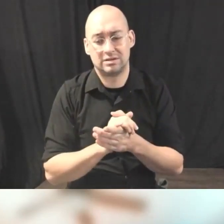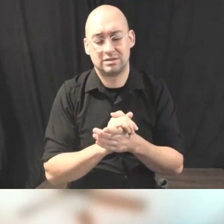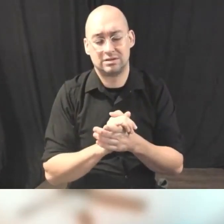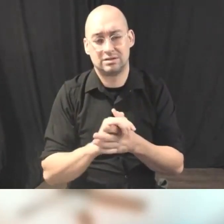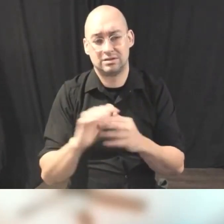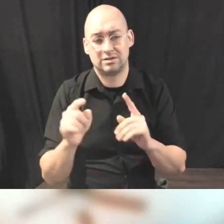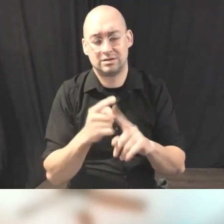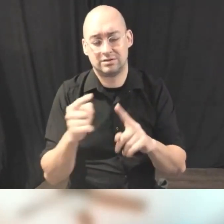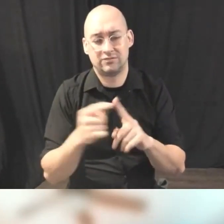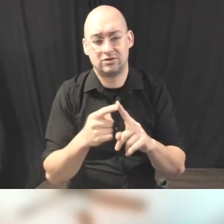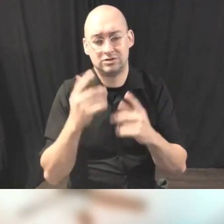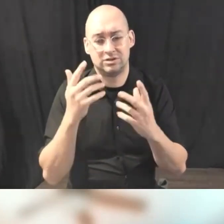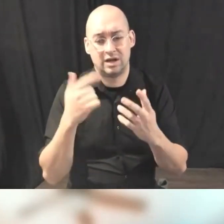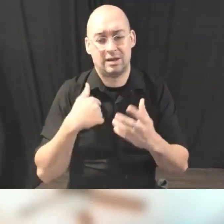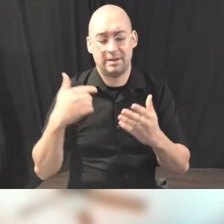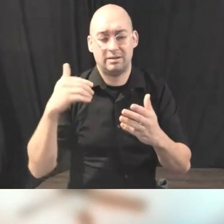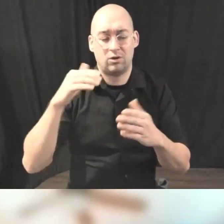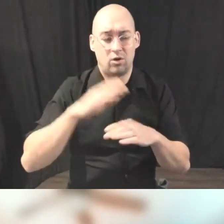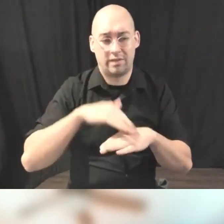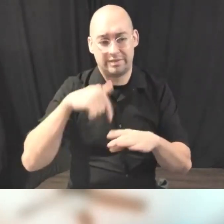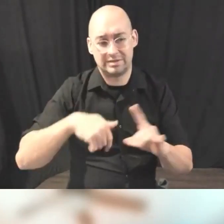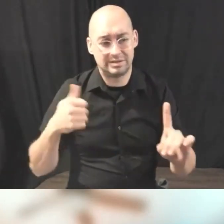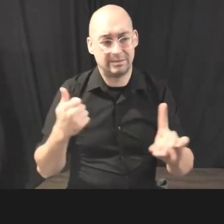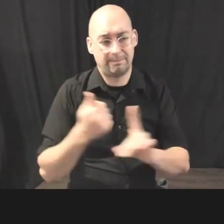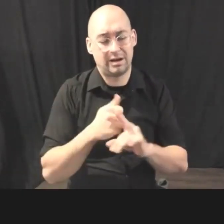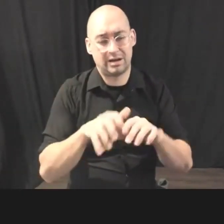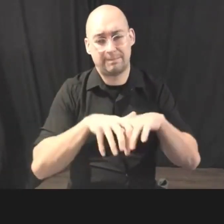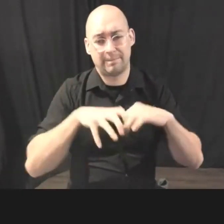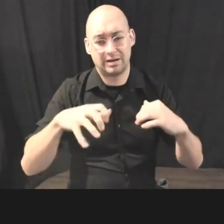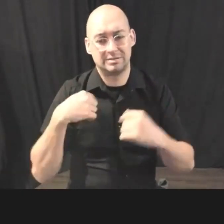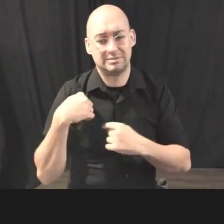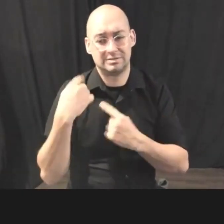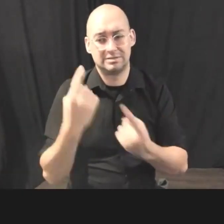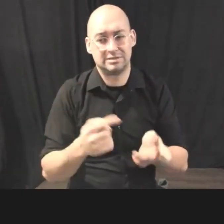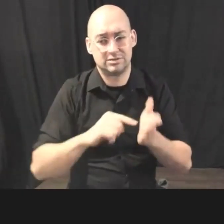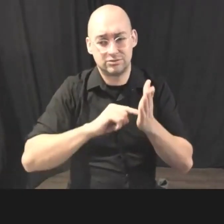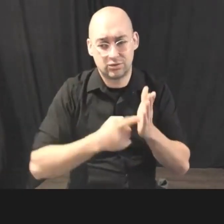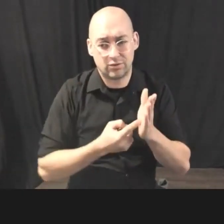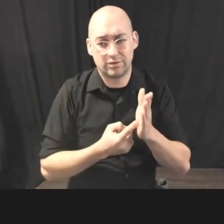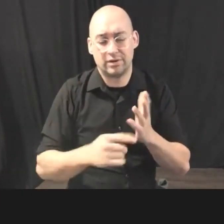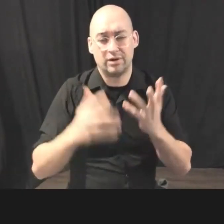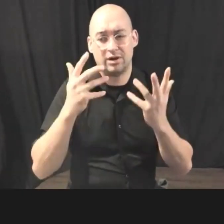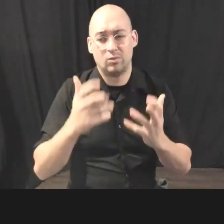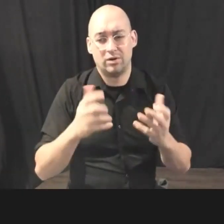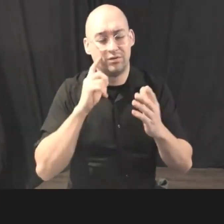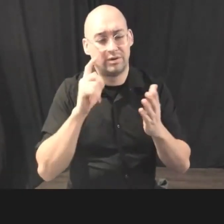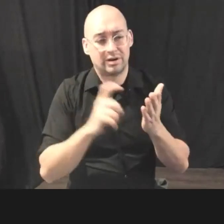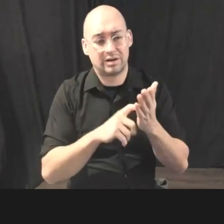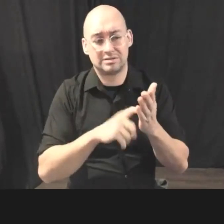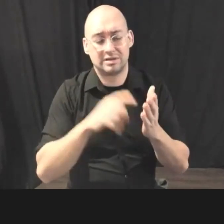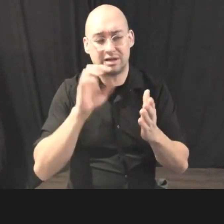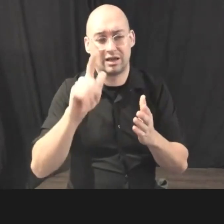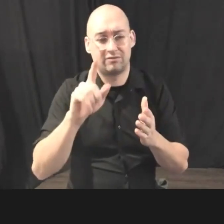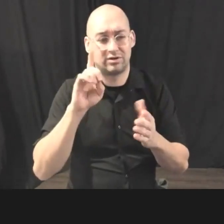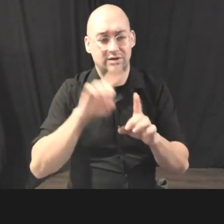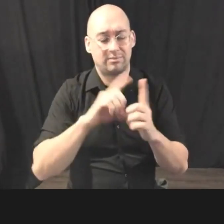and foremost, I've been on this impact committee since the inception, and I just really want to truly recognize the California Department of